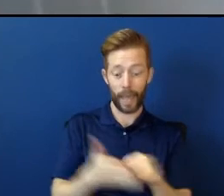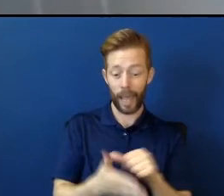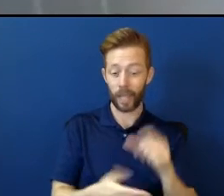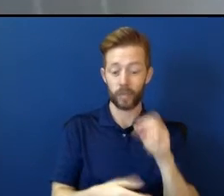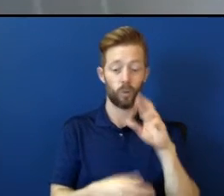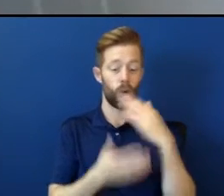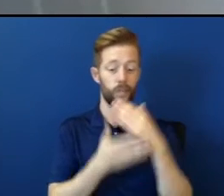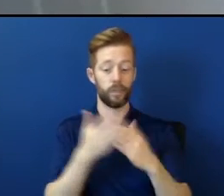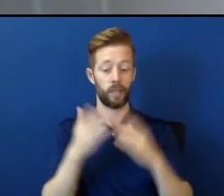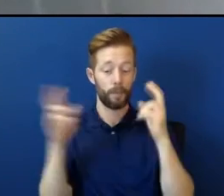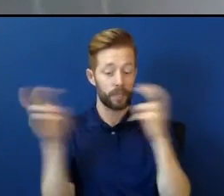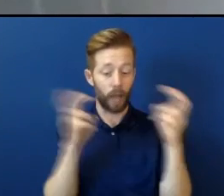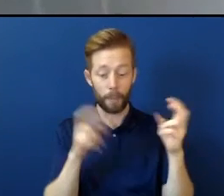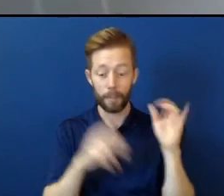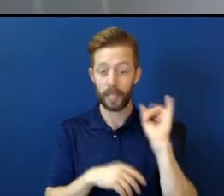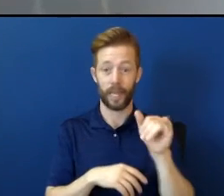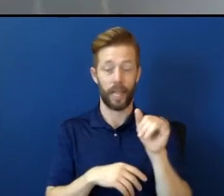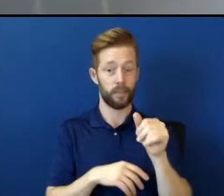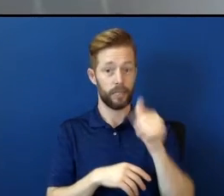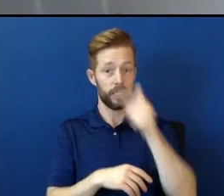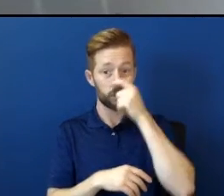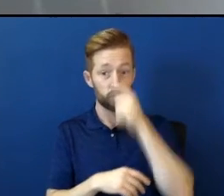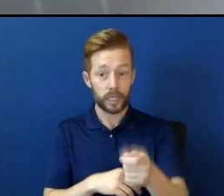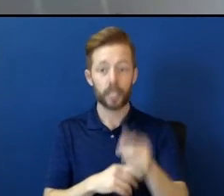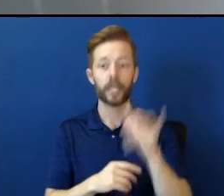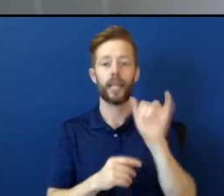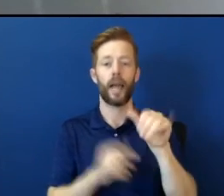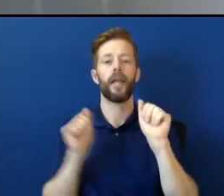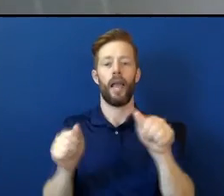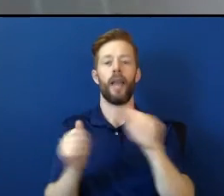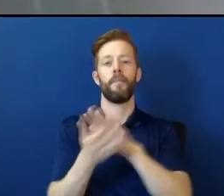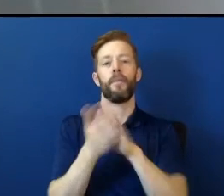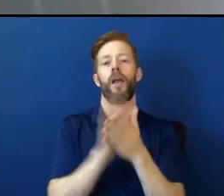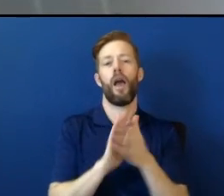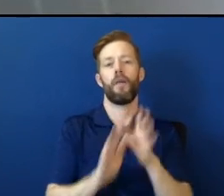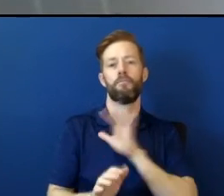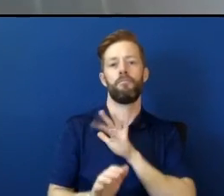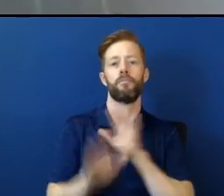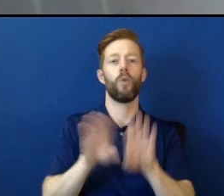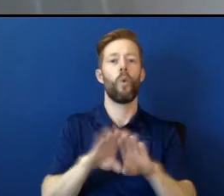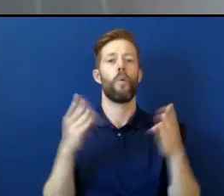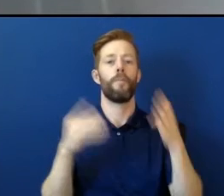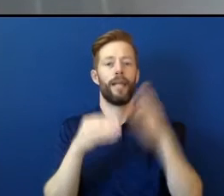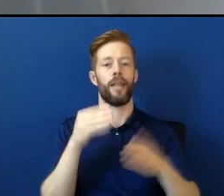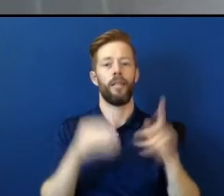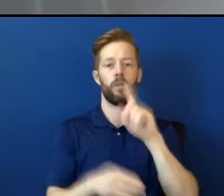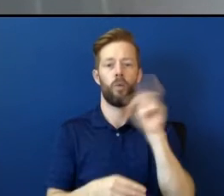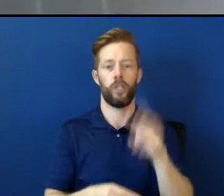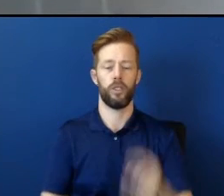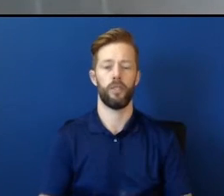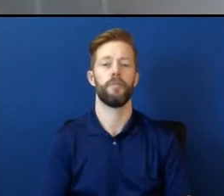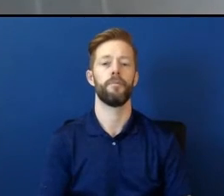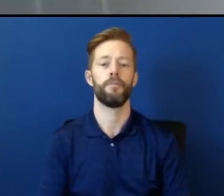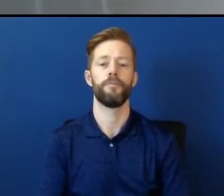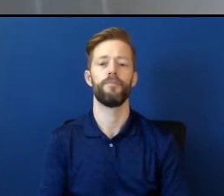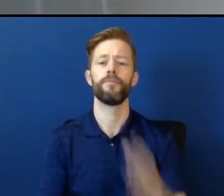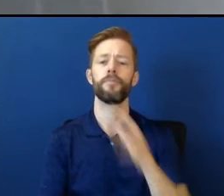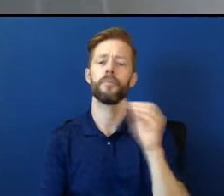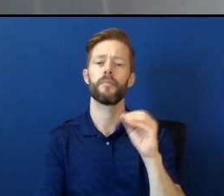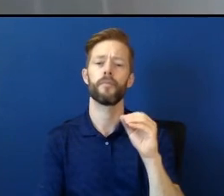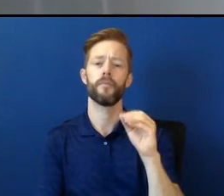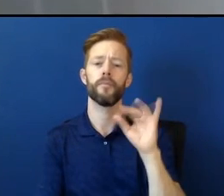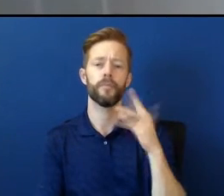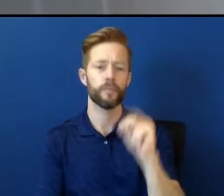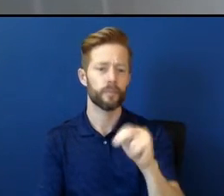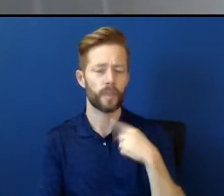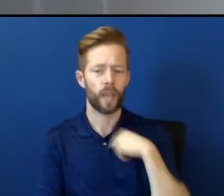a topic that's very interesting to them as you read, that can become a great open-ended question. Mm-hmm. And John,